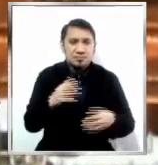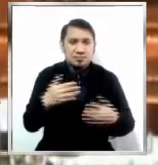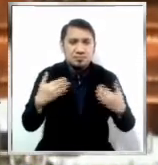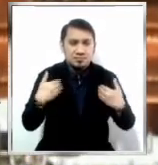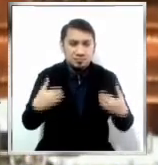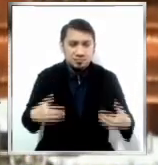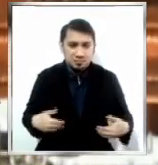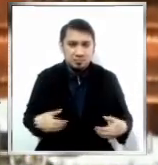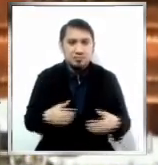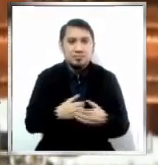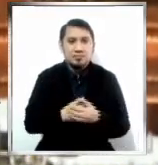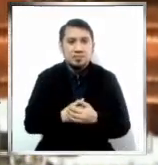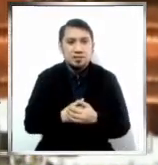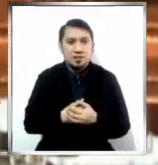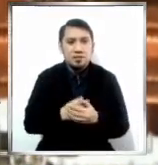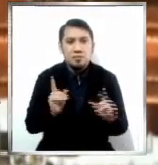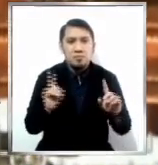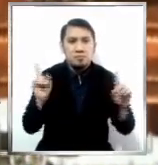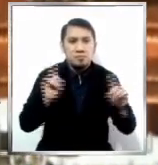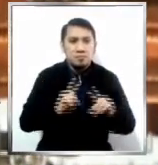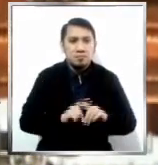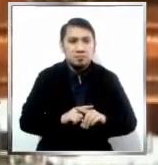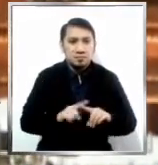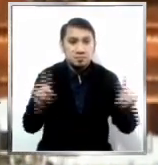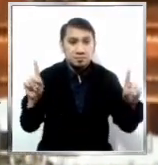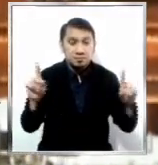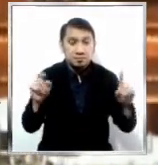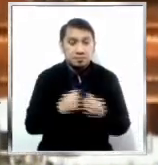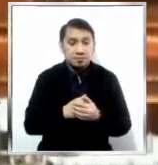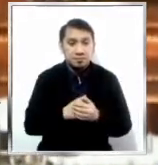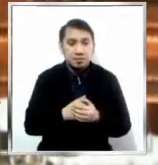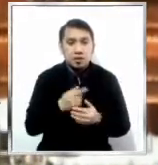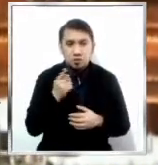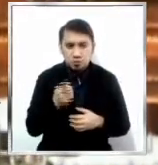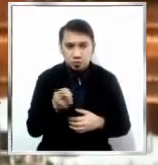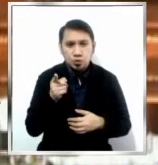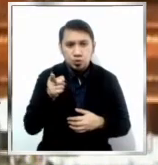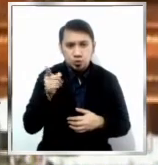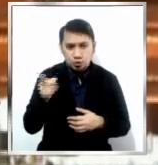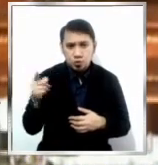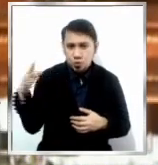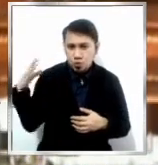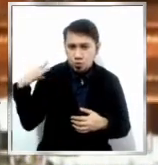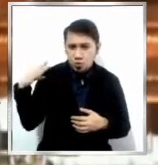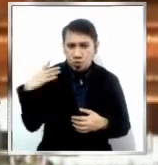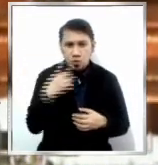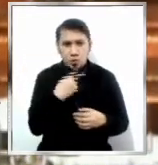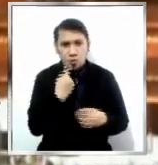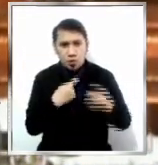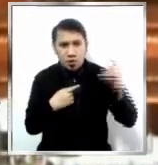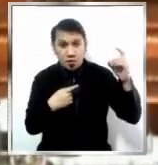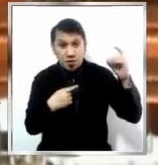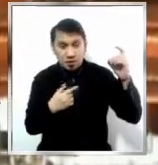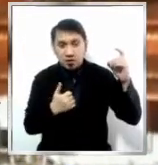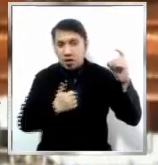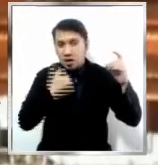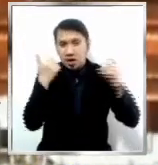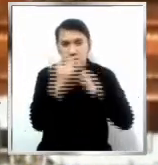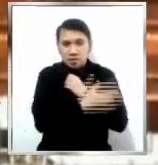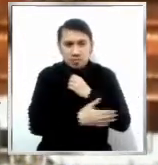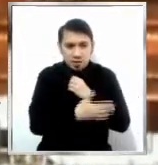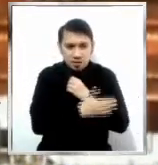Walang pagkaiba. So hintayin na lang natin, no, bilisan. Sa ibang countries, sige na sila.